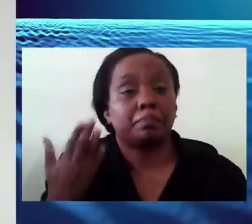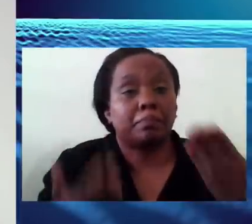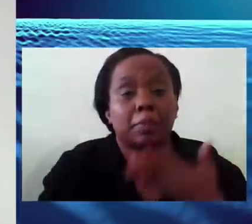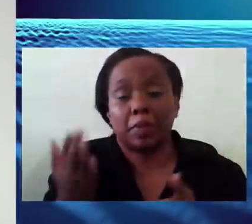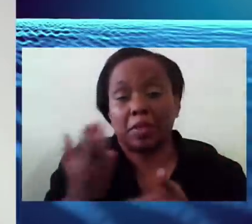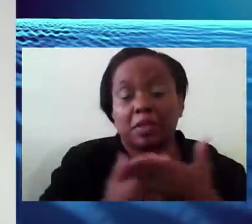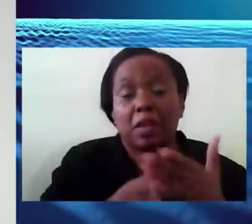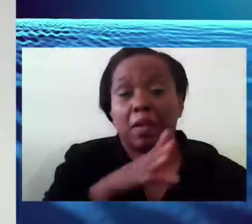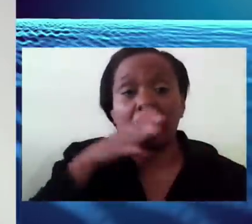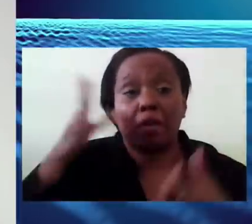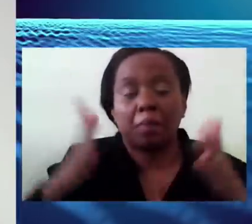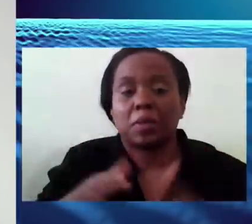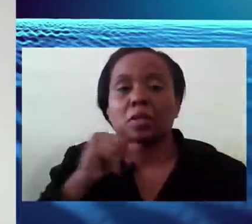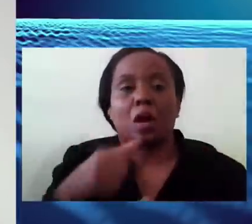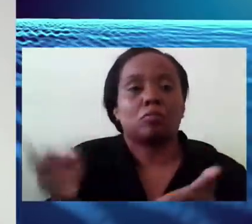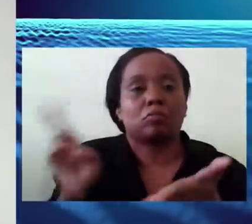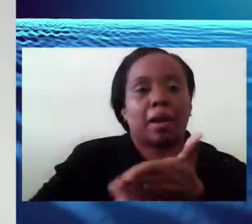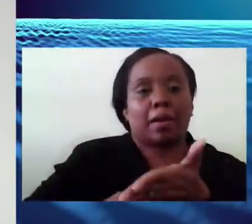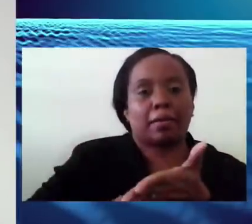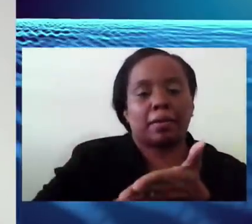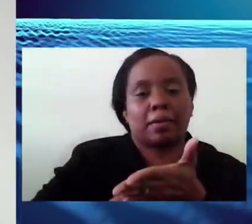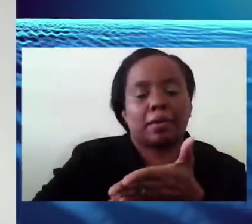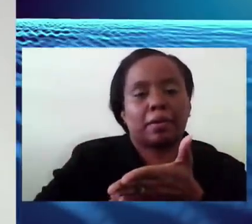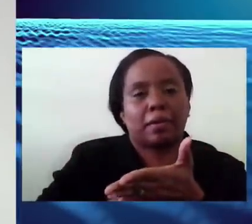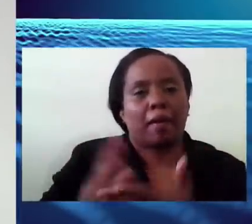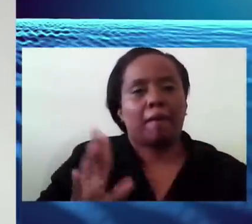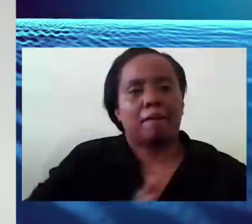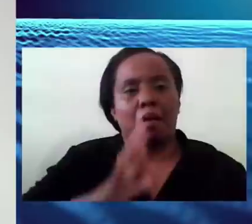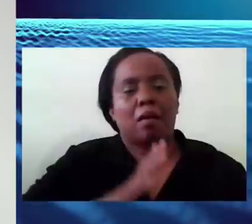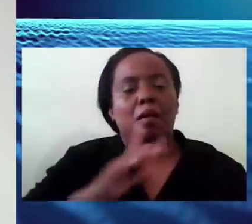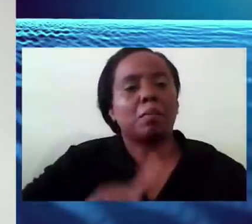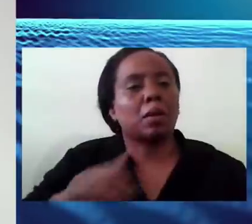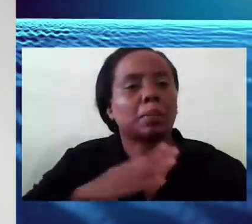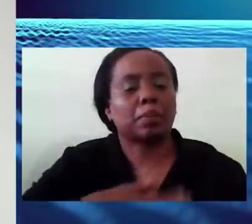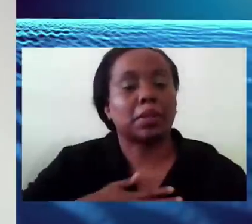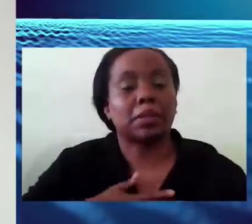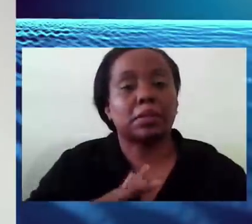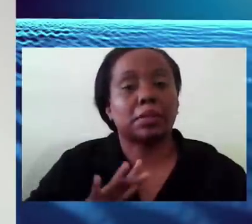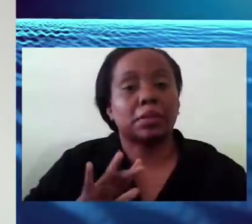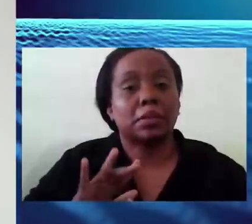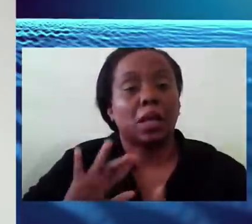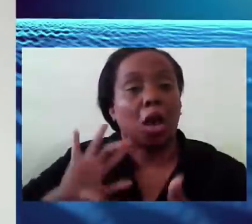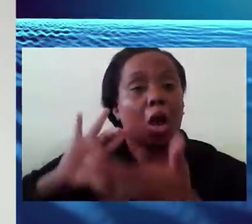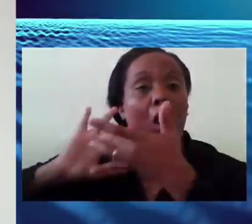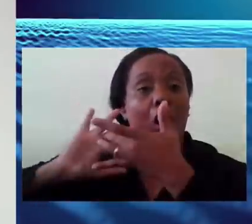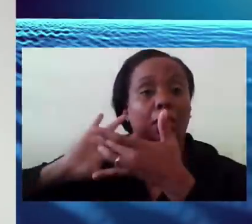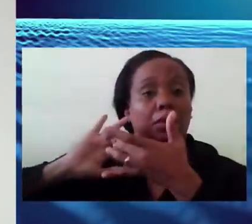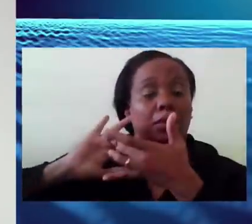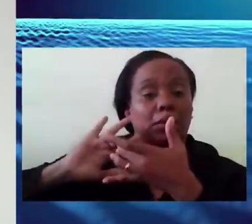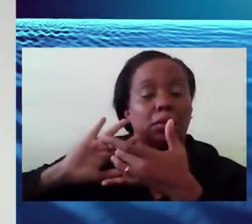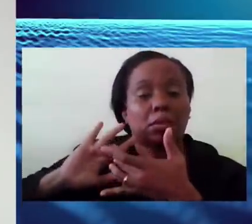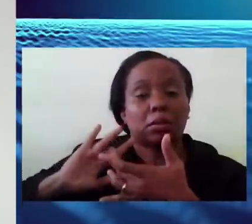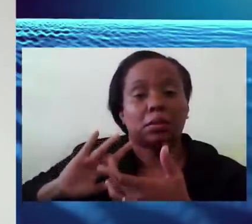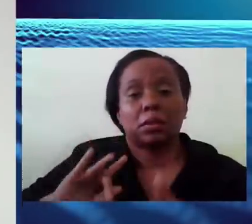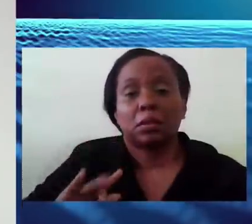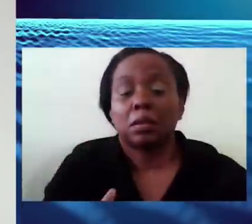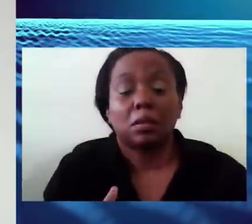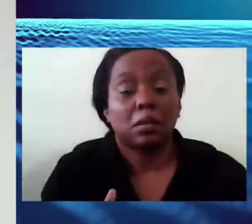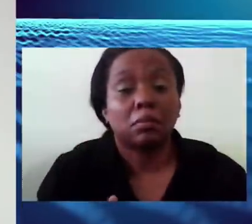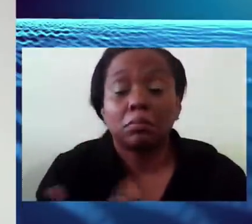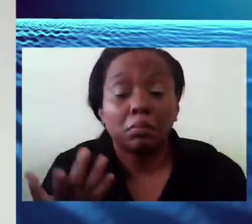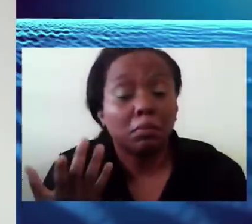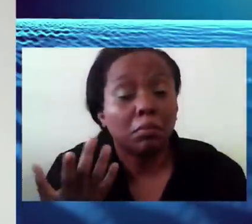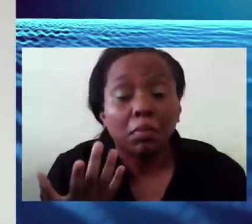an agricultural society to contact the Barbados Agriculture Society and make themselves known, because we can only help you if we know that you